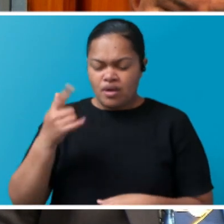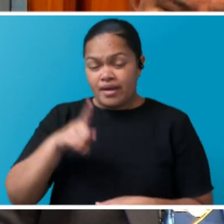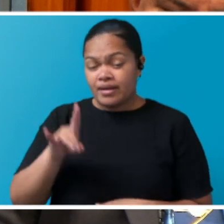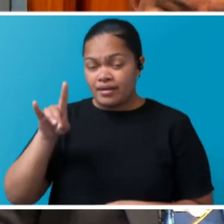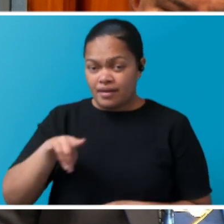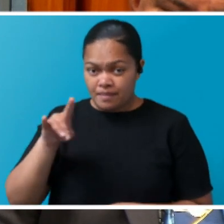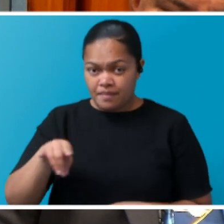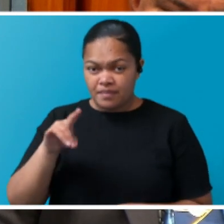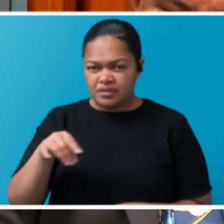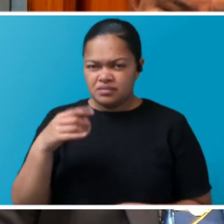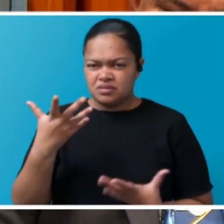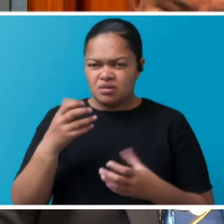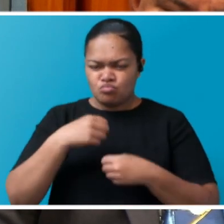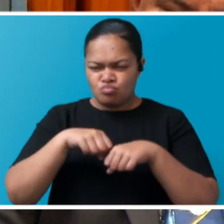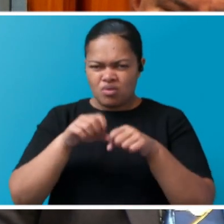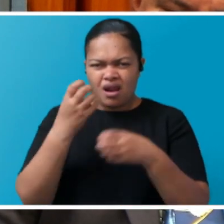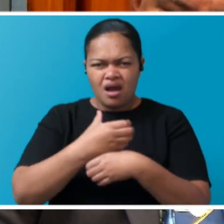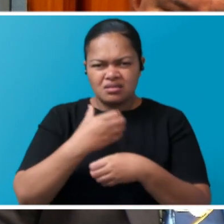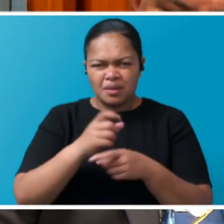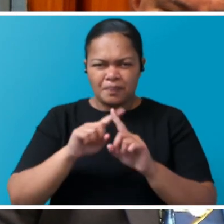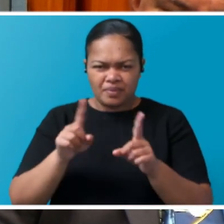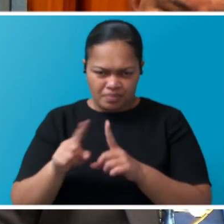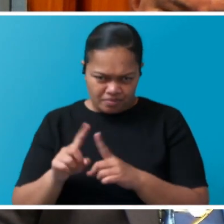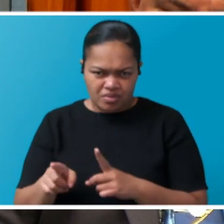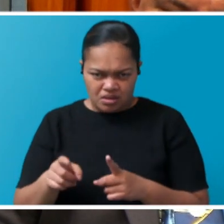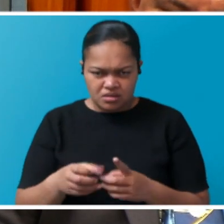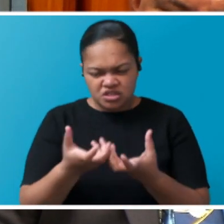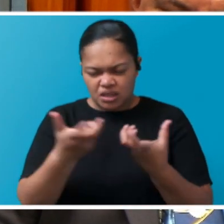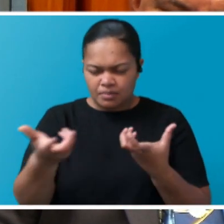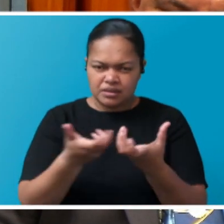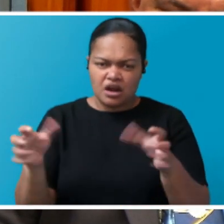broken glasses, etc., that are deemed hazardous.